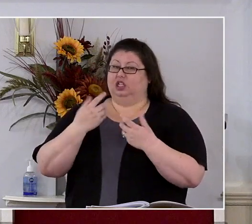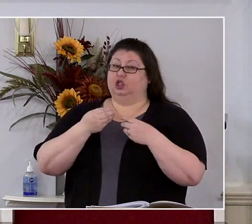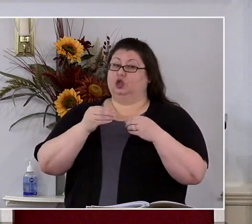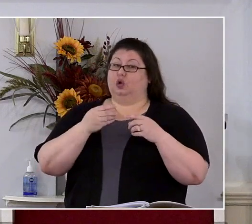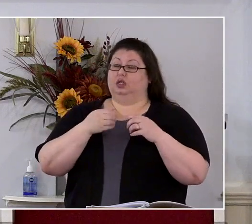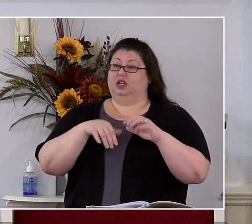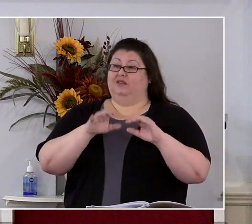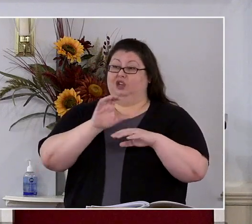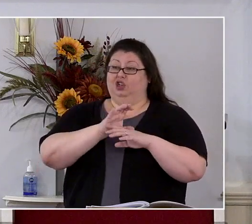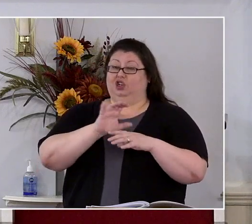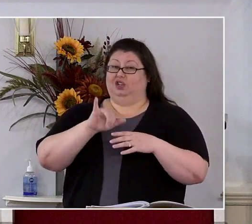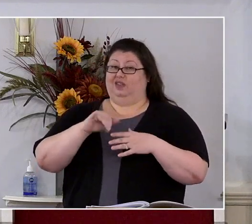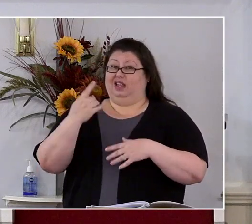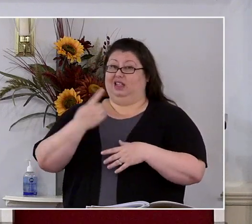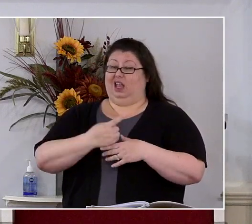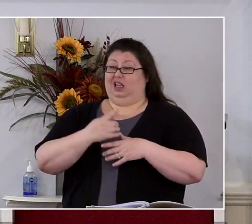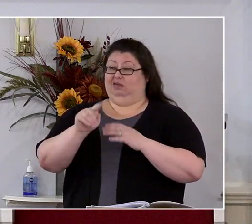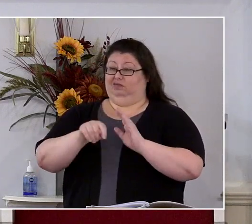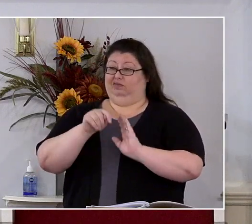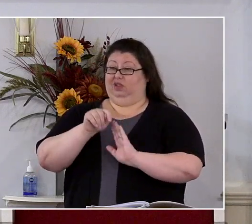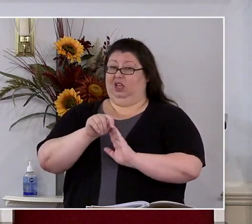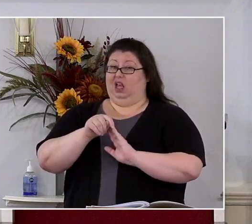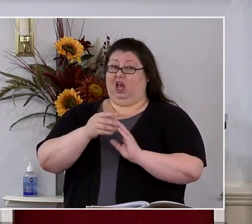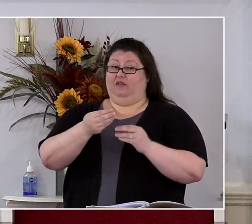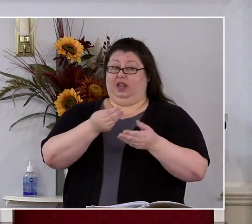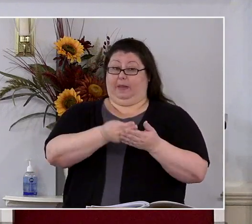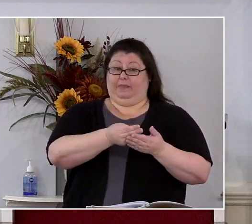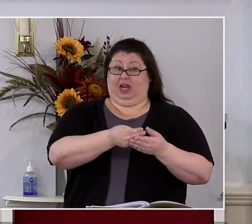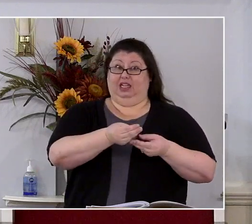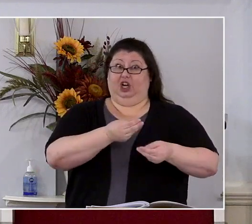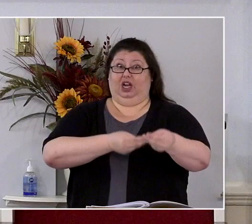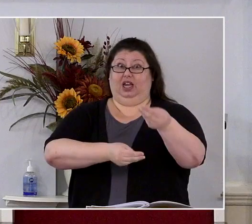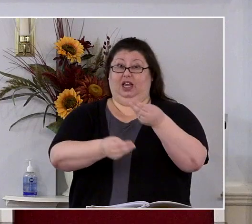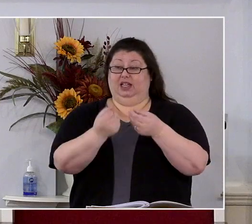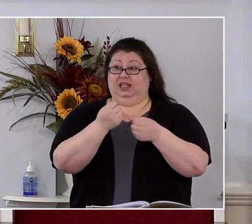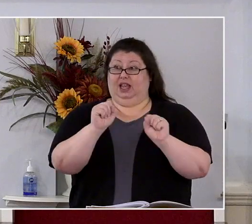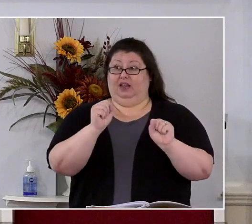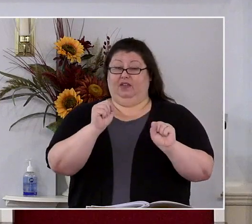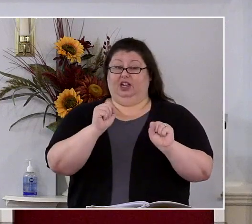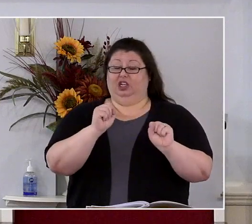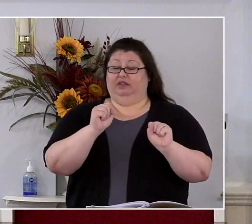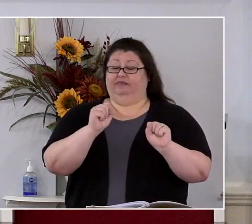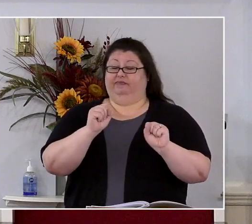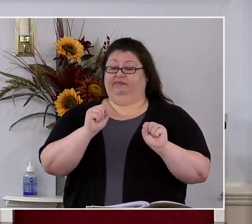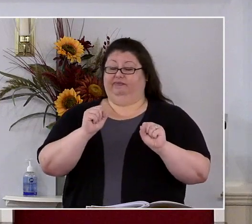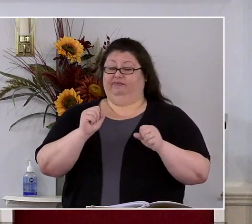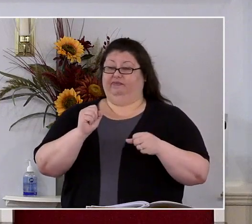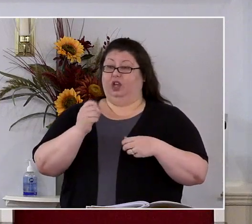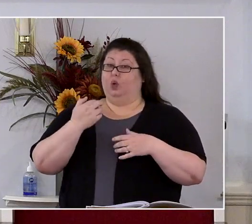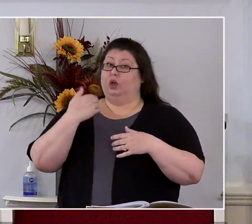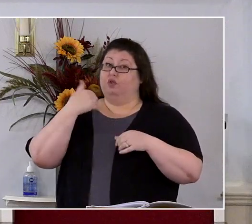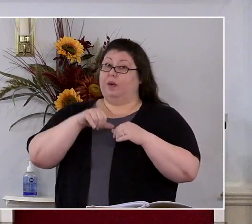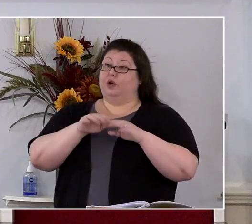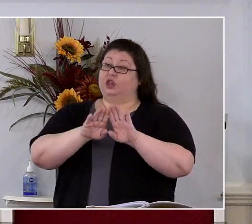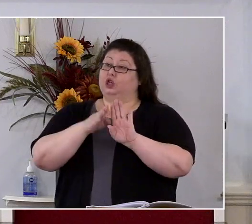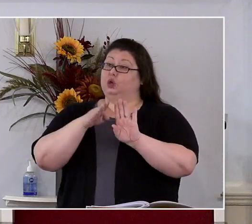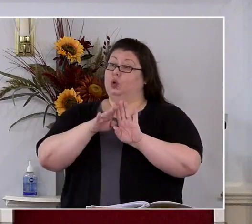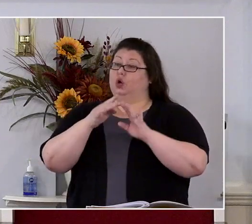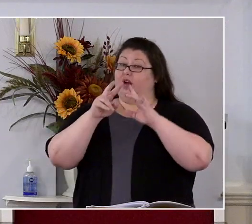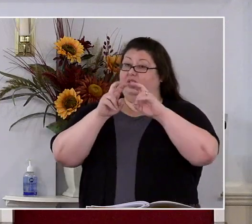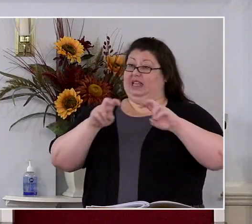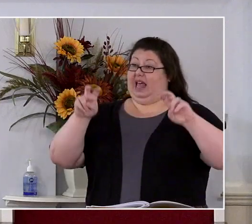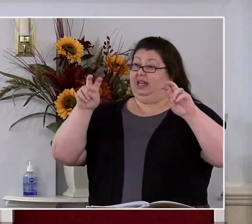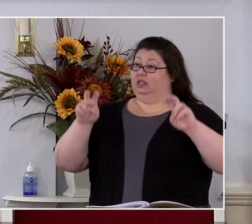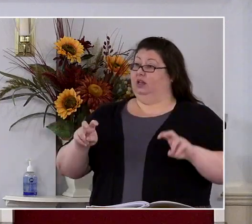Church of Luther's day as a monetary transaction for salvation. And we remember the door of the castle church